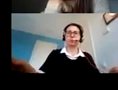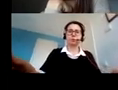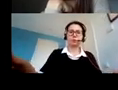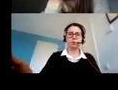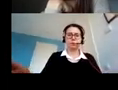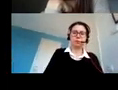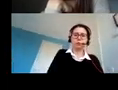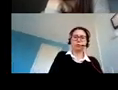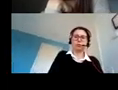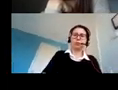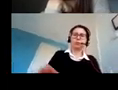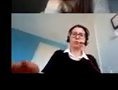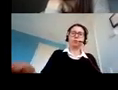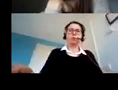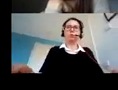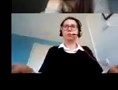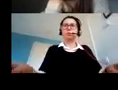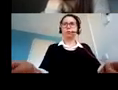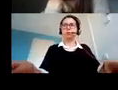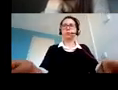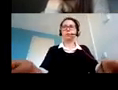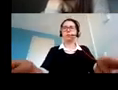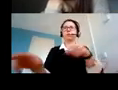this omission